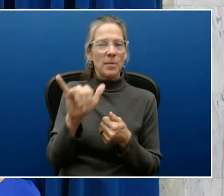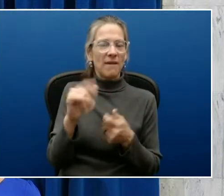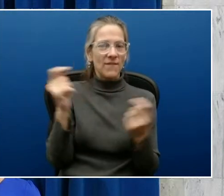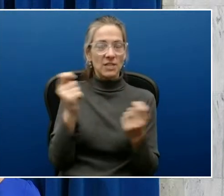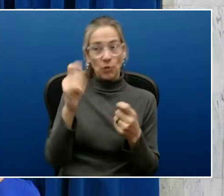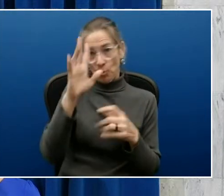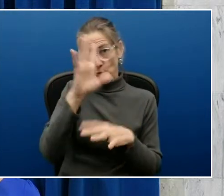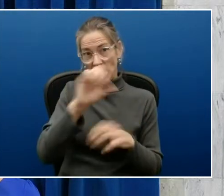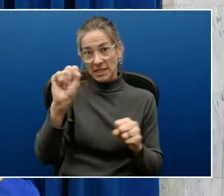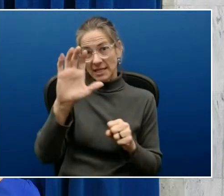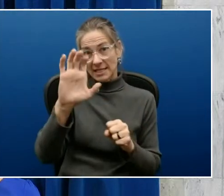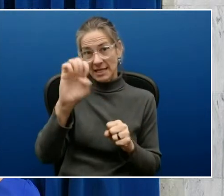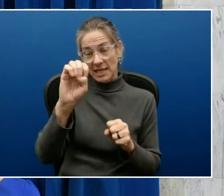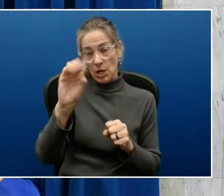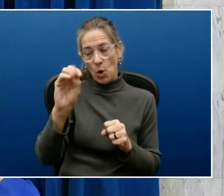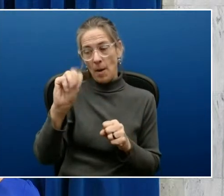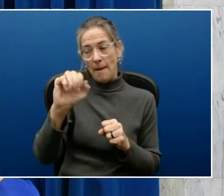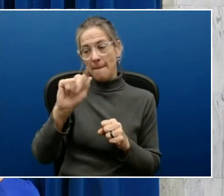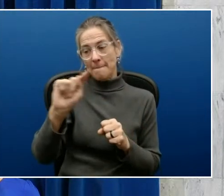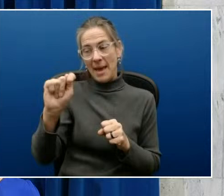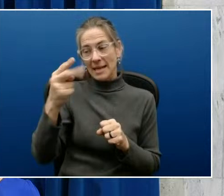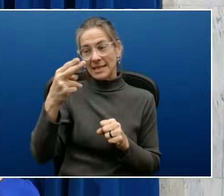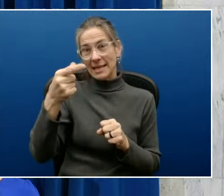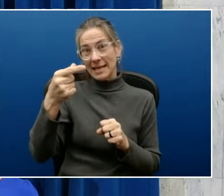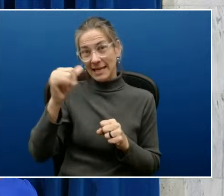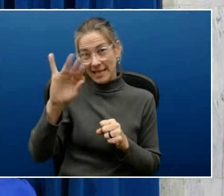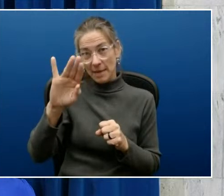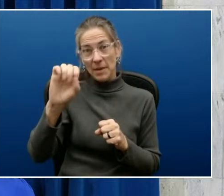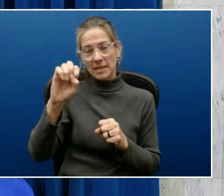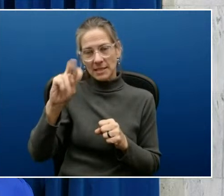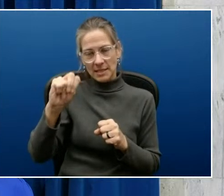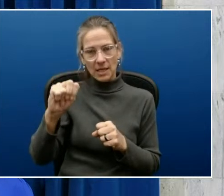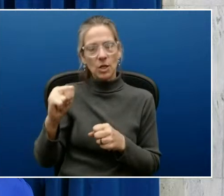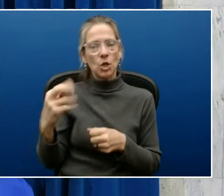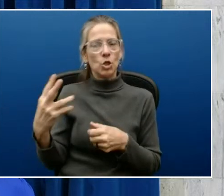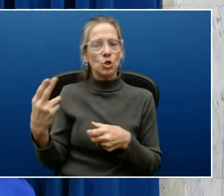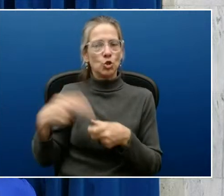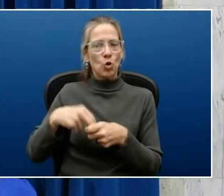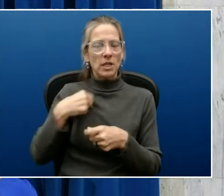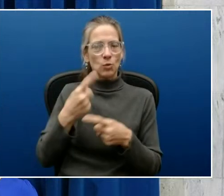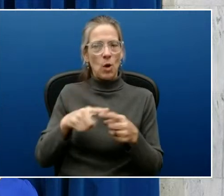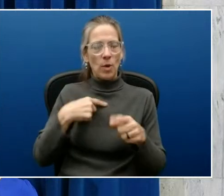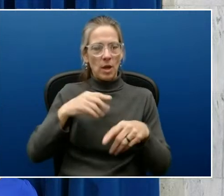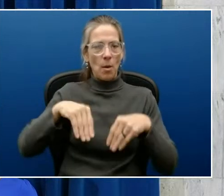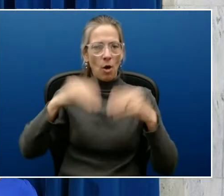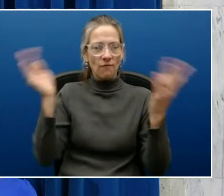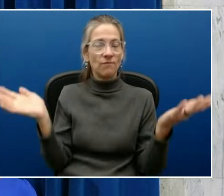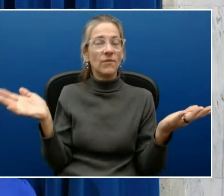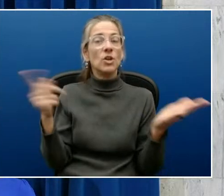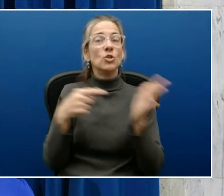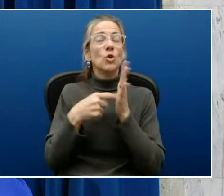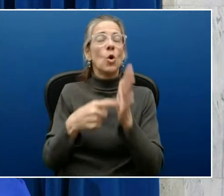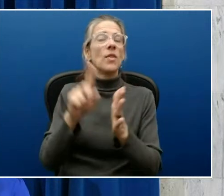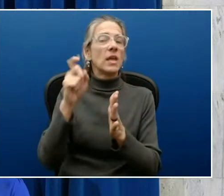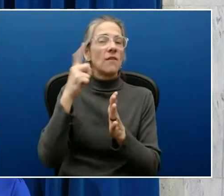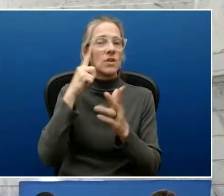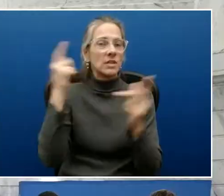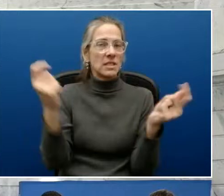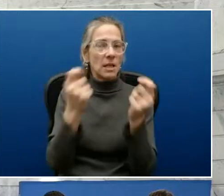CEO Matt Gibson, to come up here and join us as we unveil the Governor's Celebration Derby